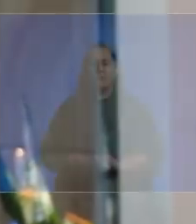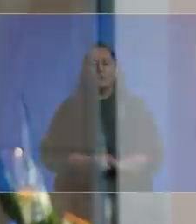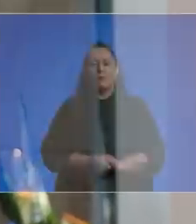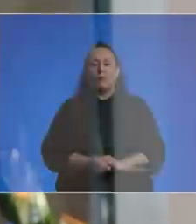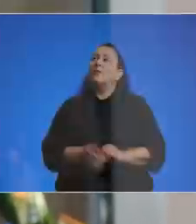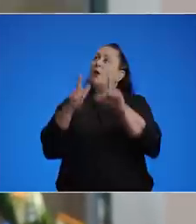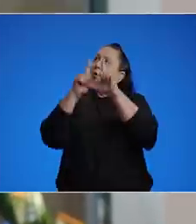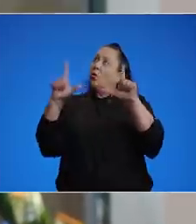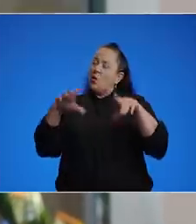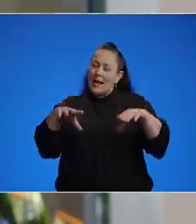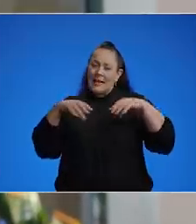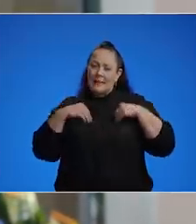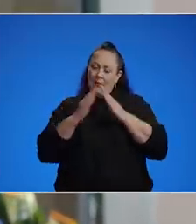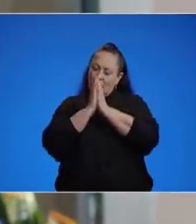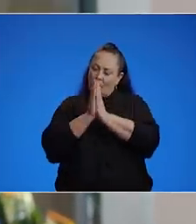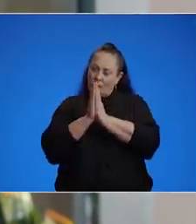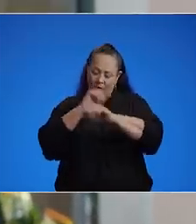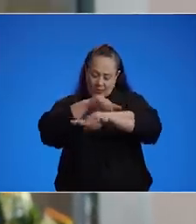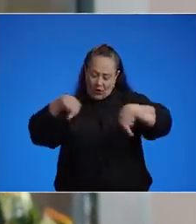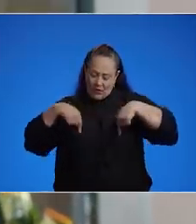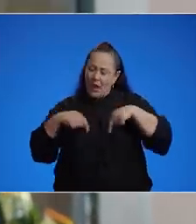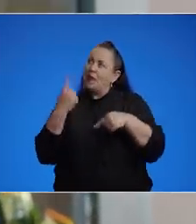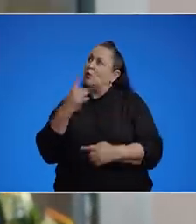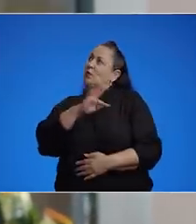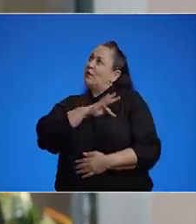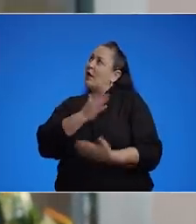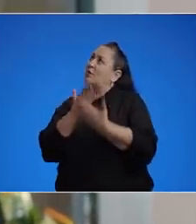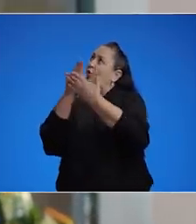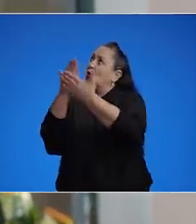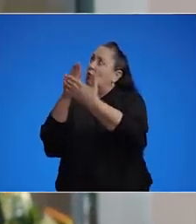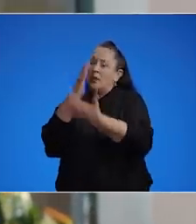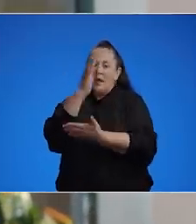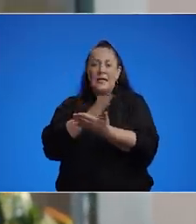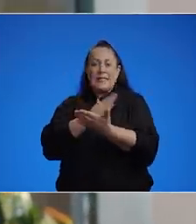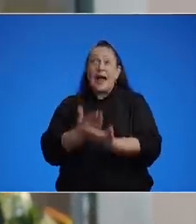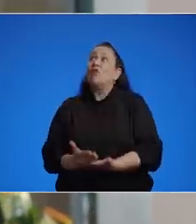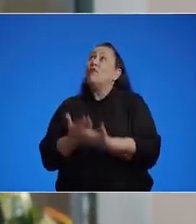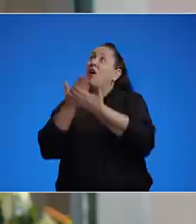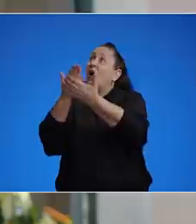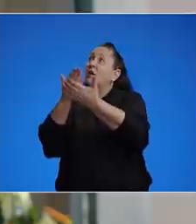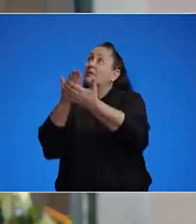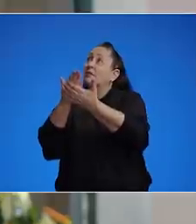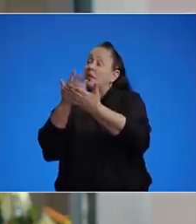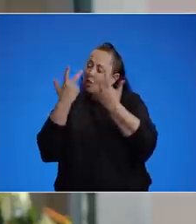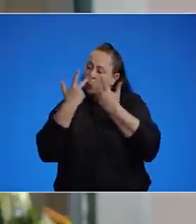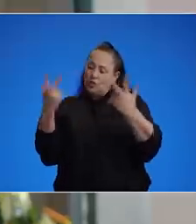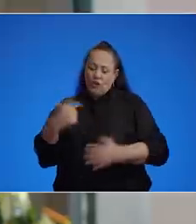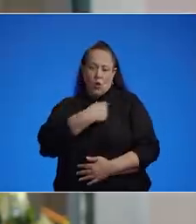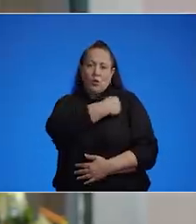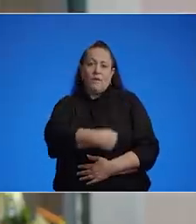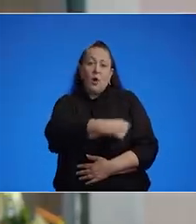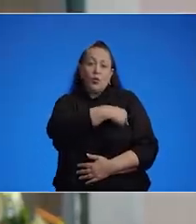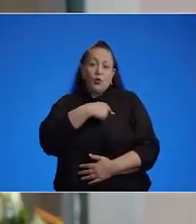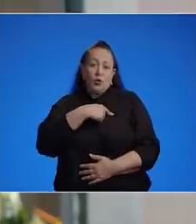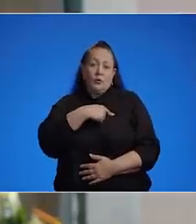Accept, O Lord, The prayers of your faithful, With the sacrificial offerings, That through these acts of